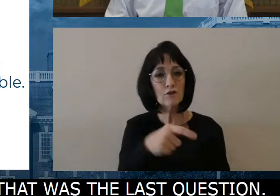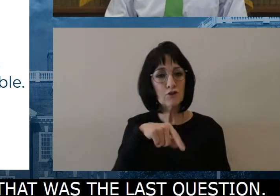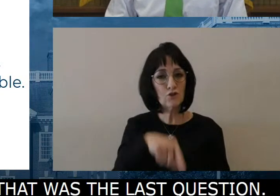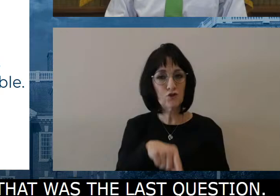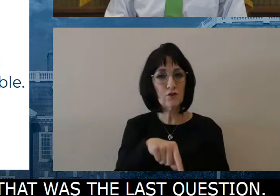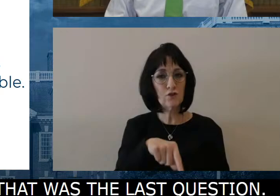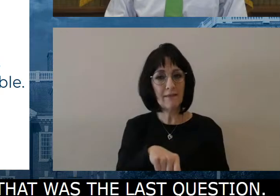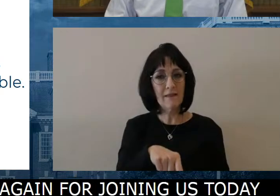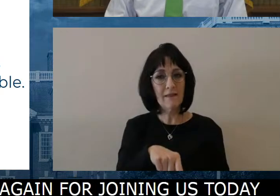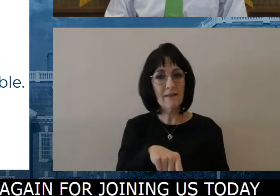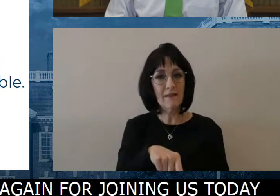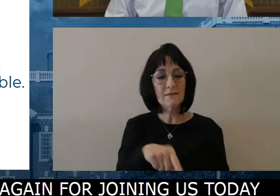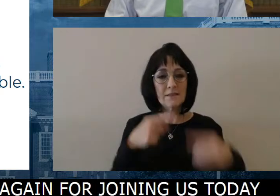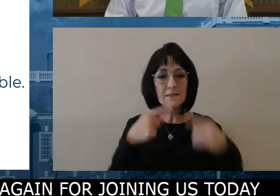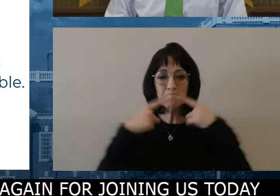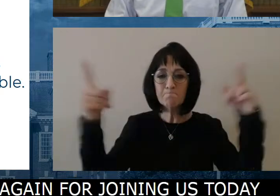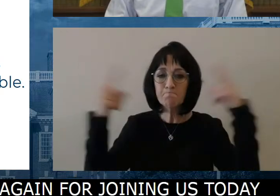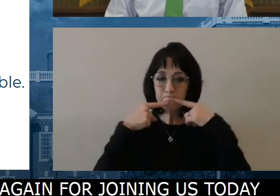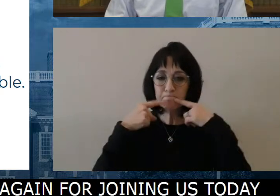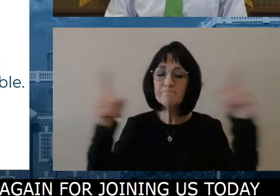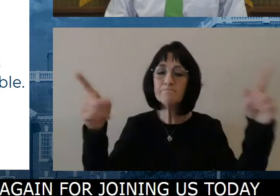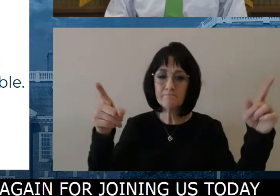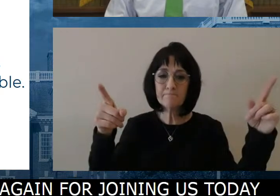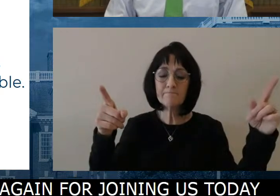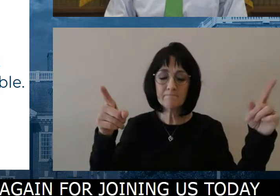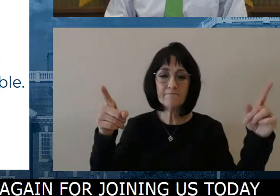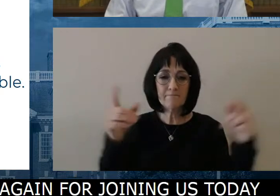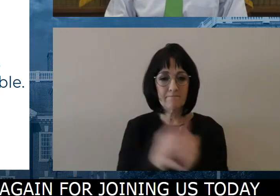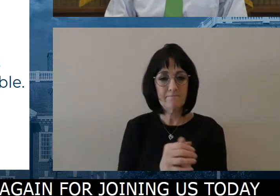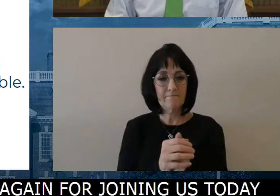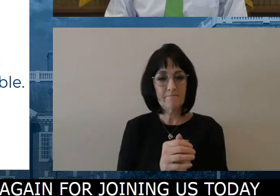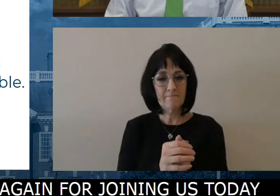on our Delaware's response to COVID-19.